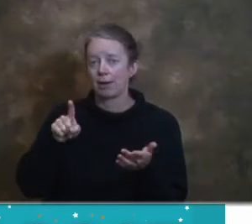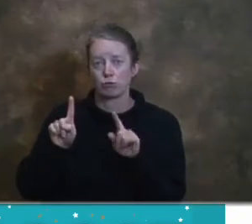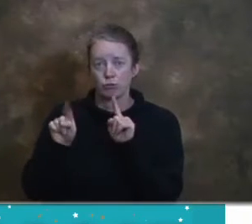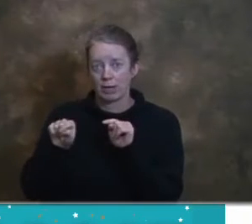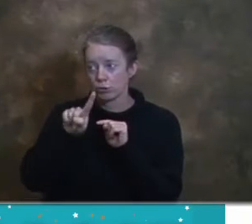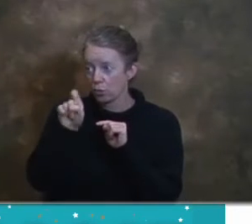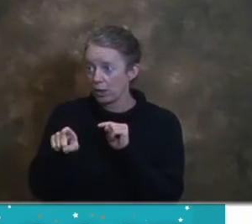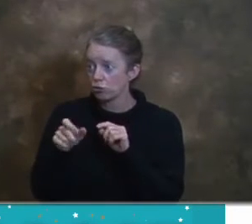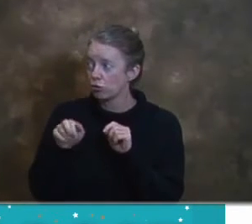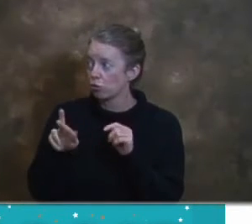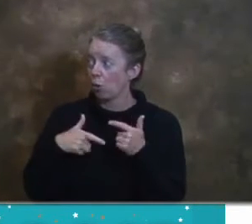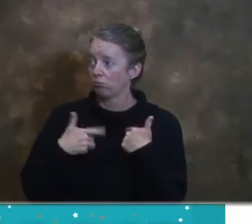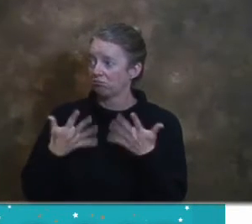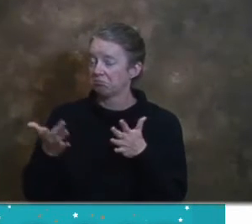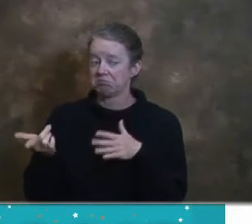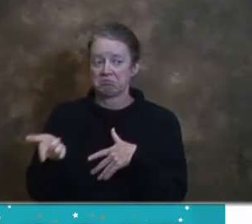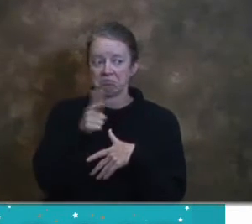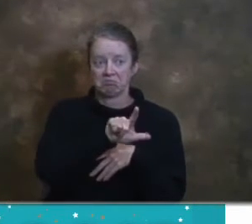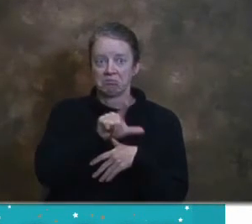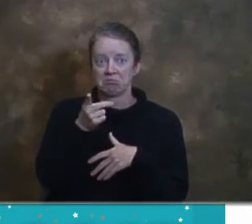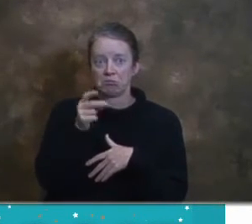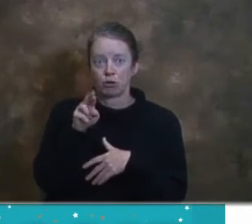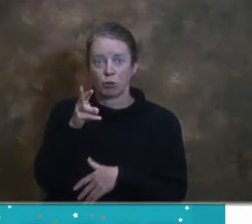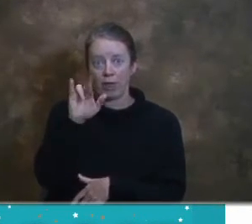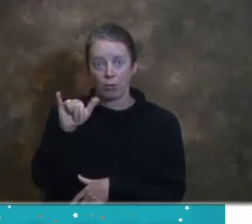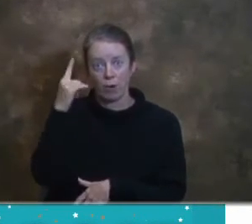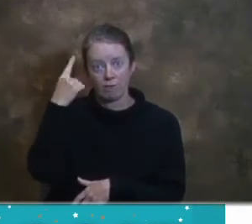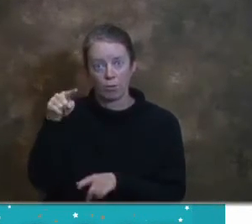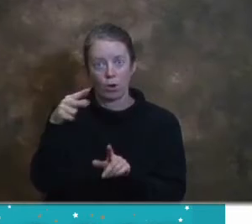I can turn it over to Dr. Hathaway for the hospital perspective.